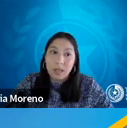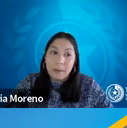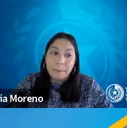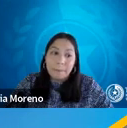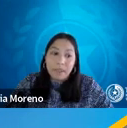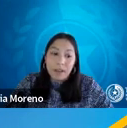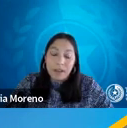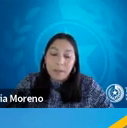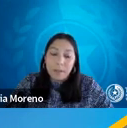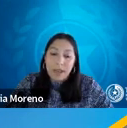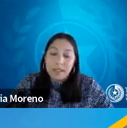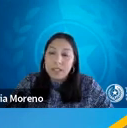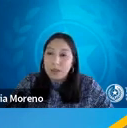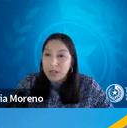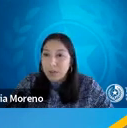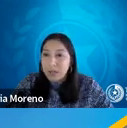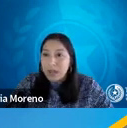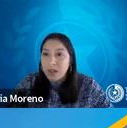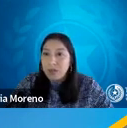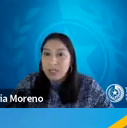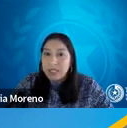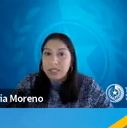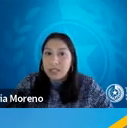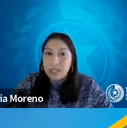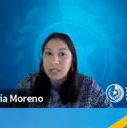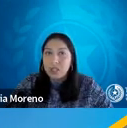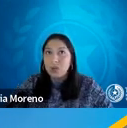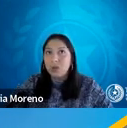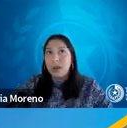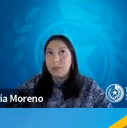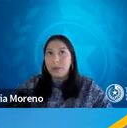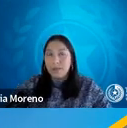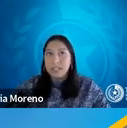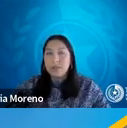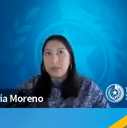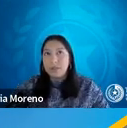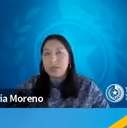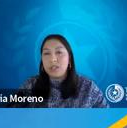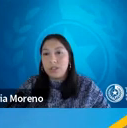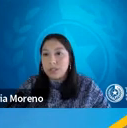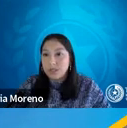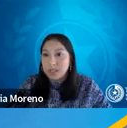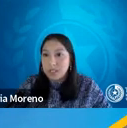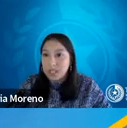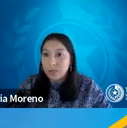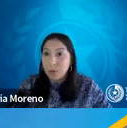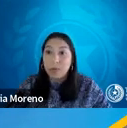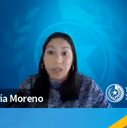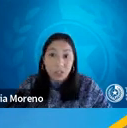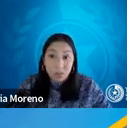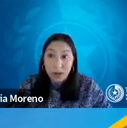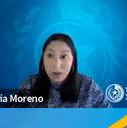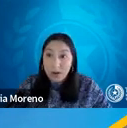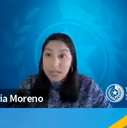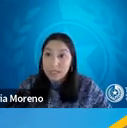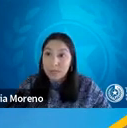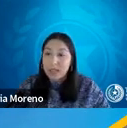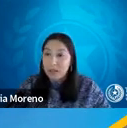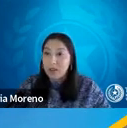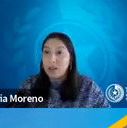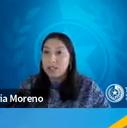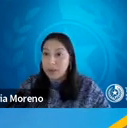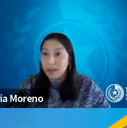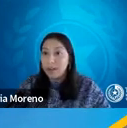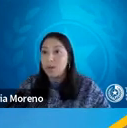PBHP, as a unit, we not only seek to prevent and reduce the use of the state's four prevention priorities,